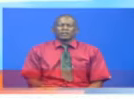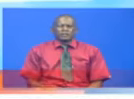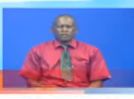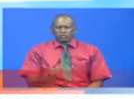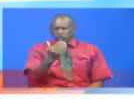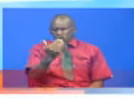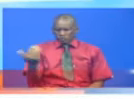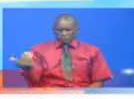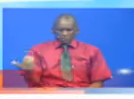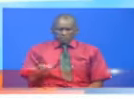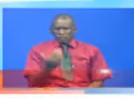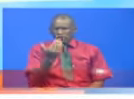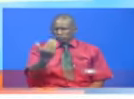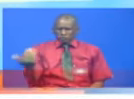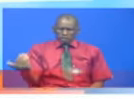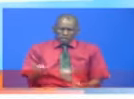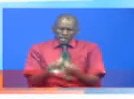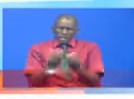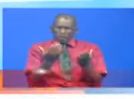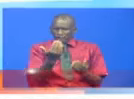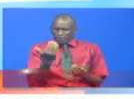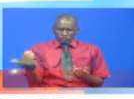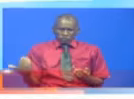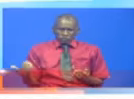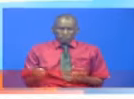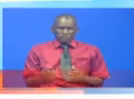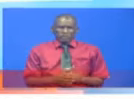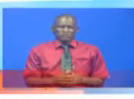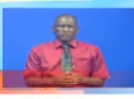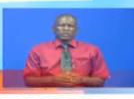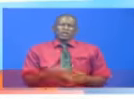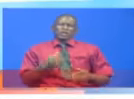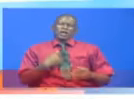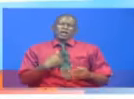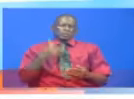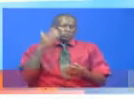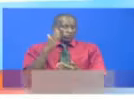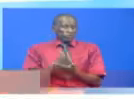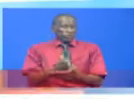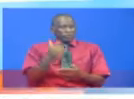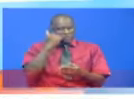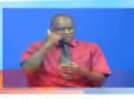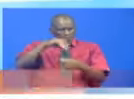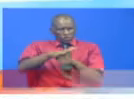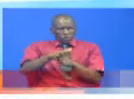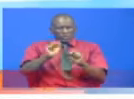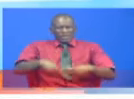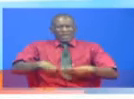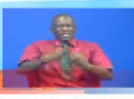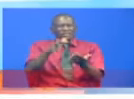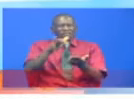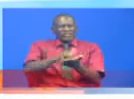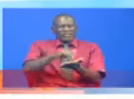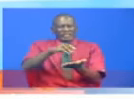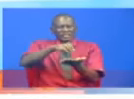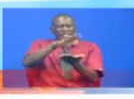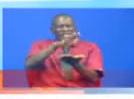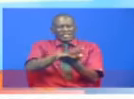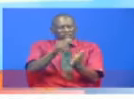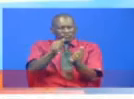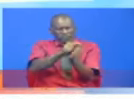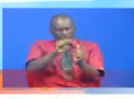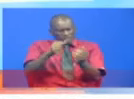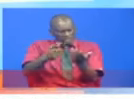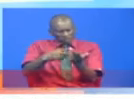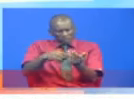children. How many children are positive? I'm sure we can put that data together if we don't have it. And